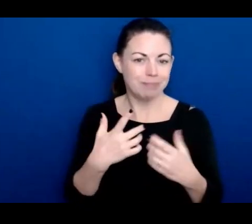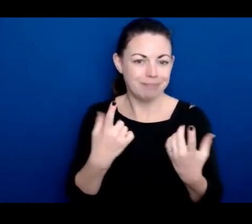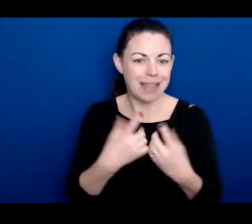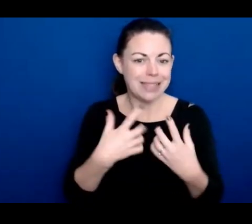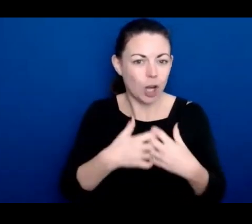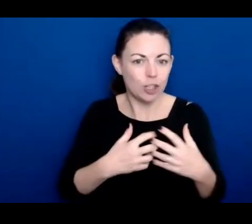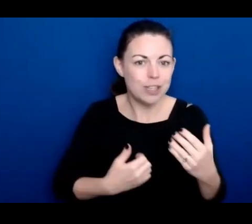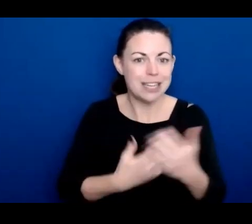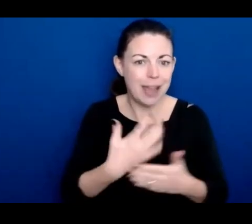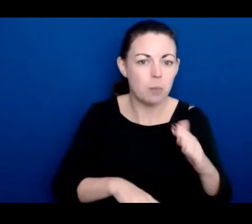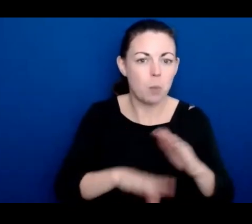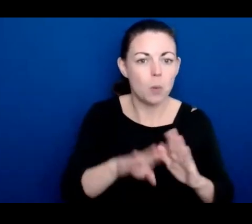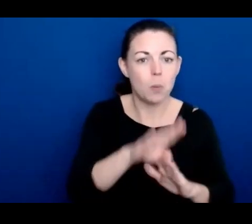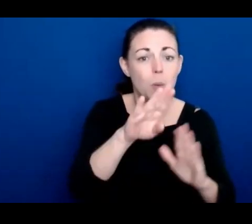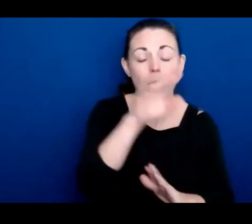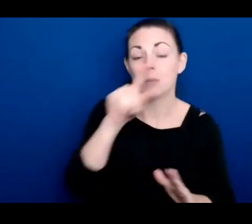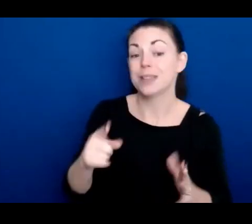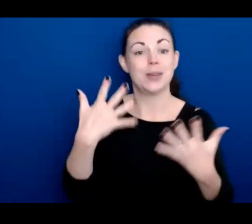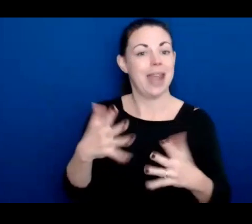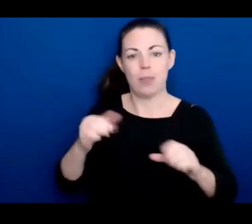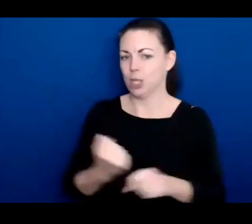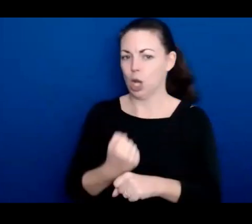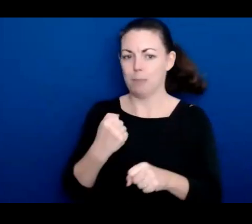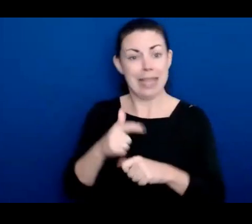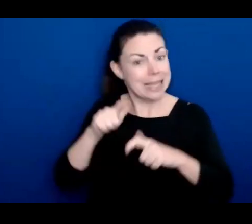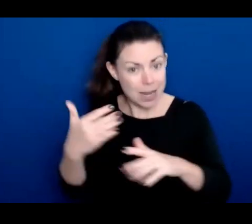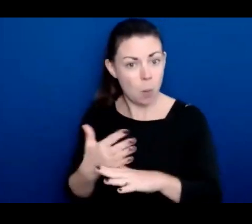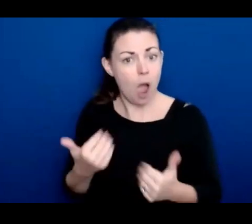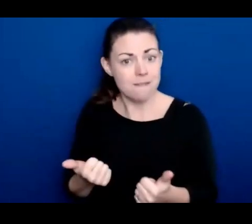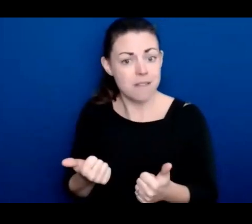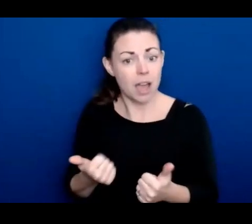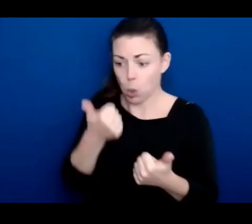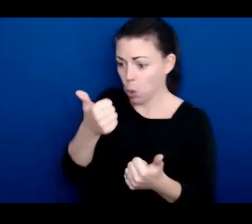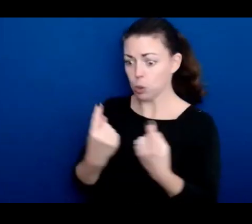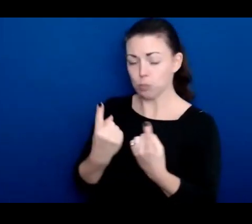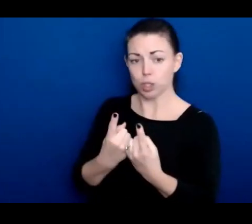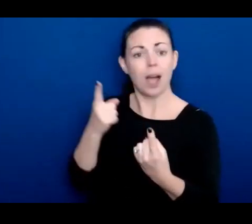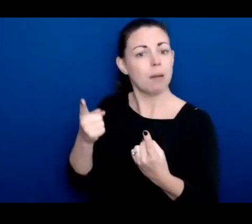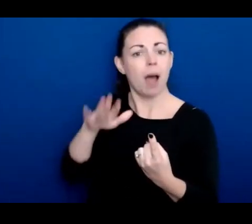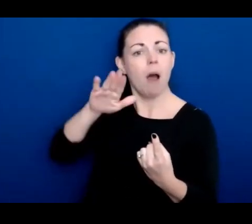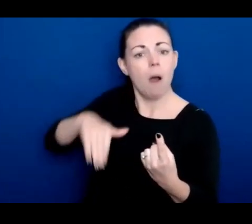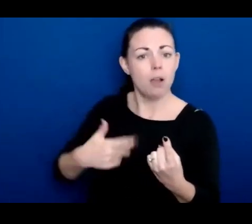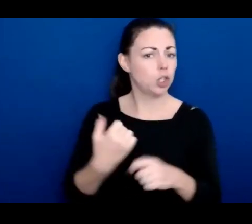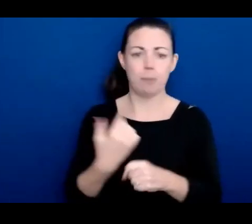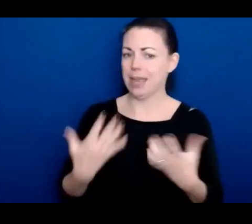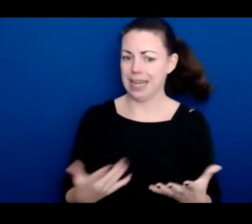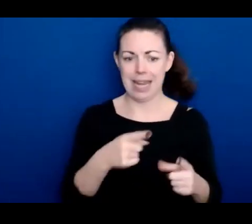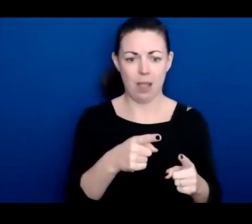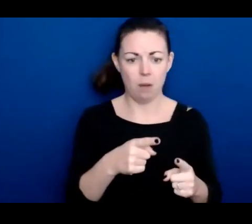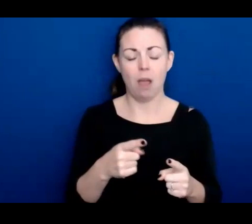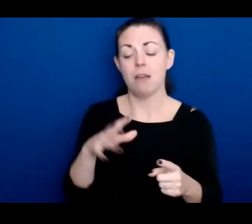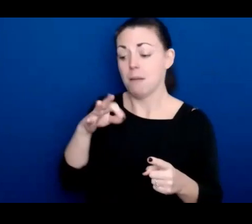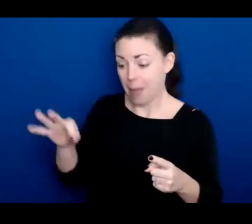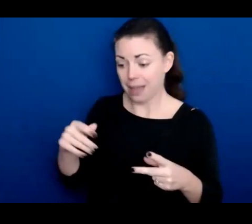same job it ever did. You know, it's still a very good product. But after the Roger Pen, the Roger Select came out, which is still a